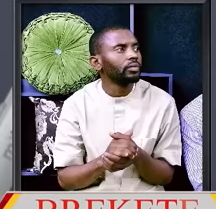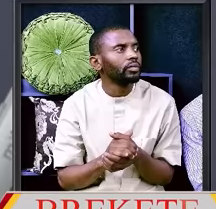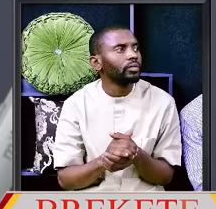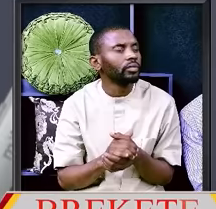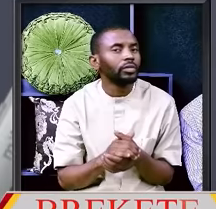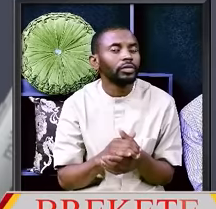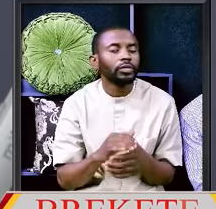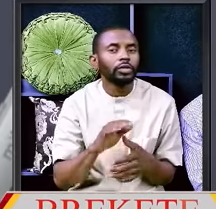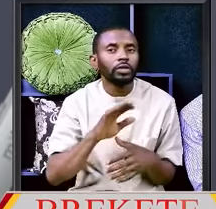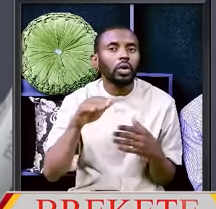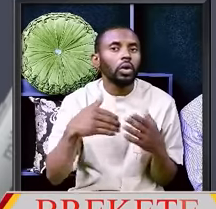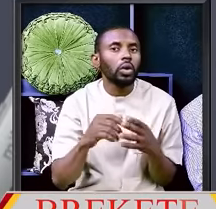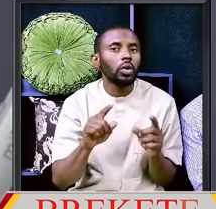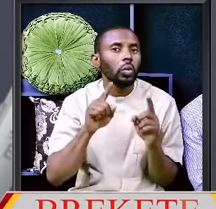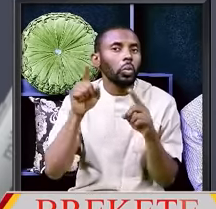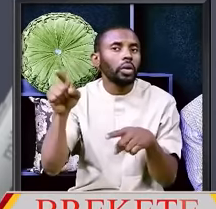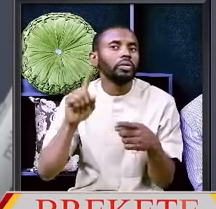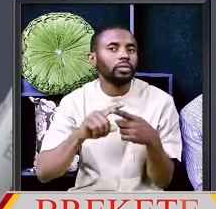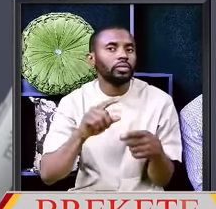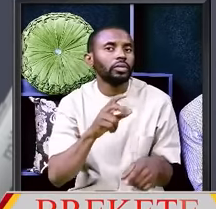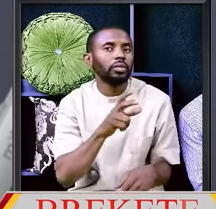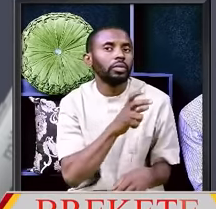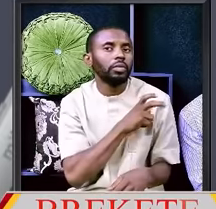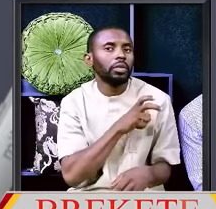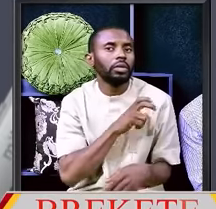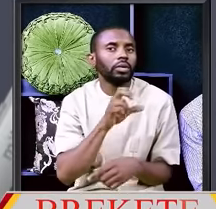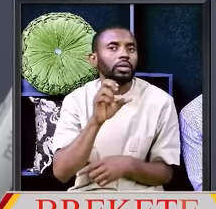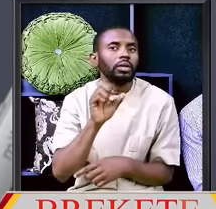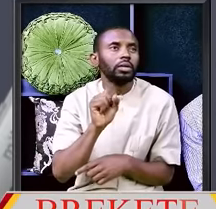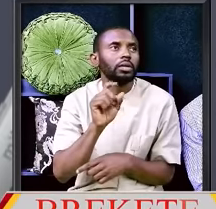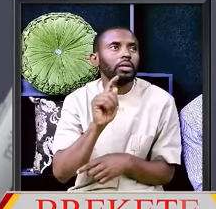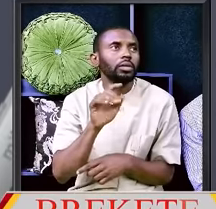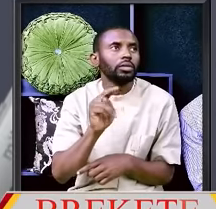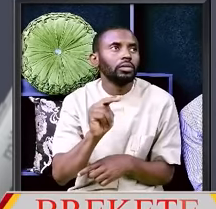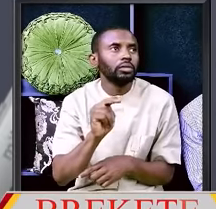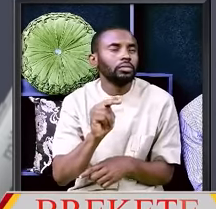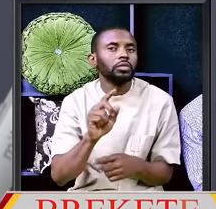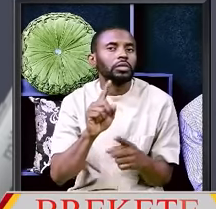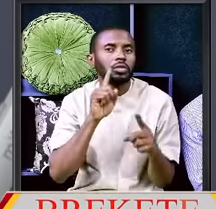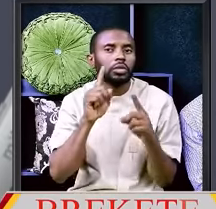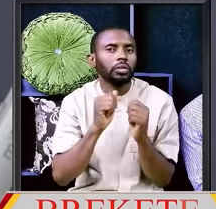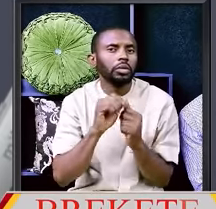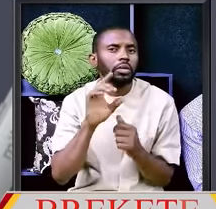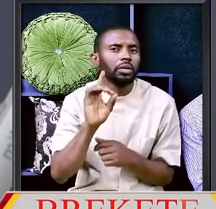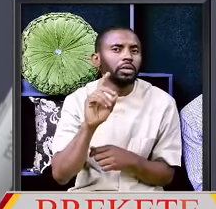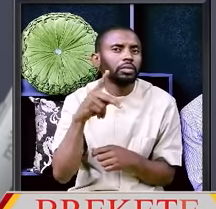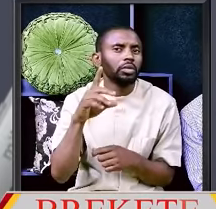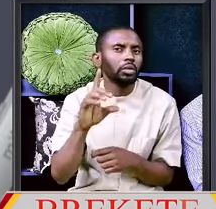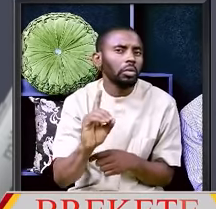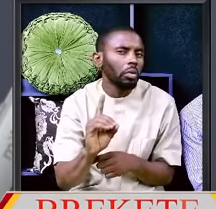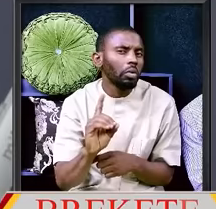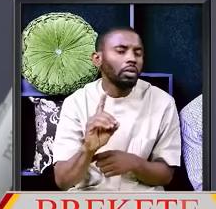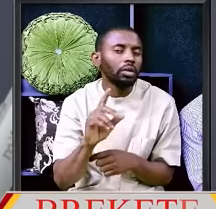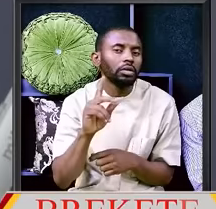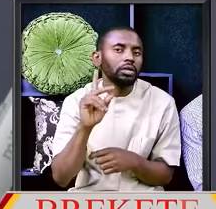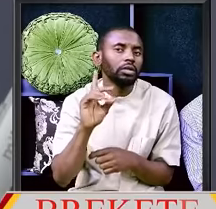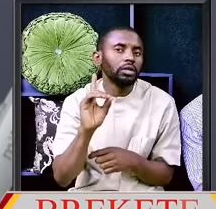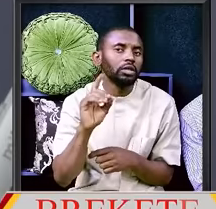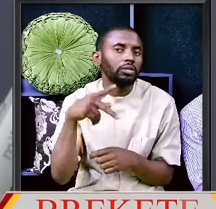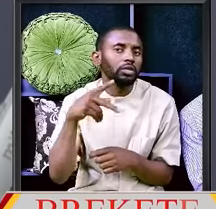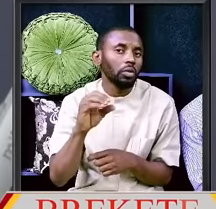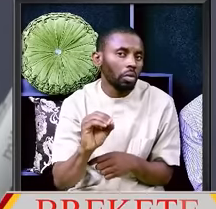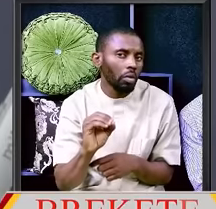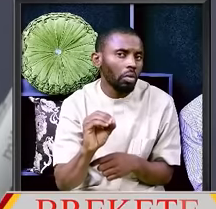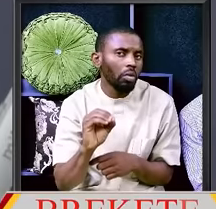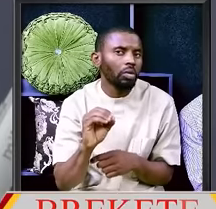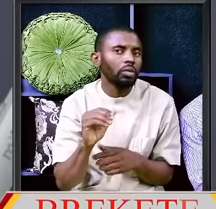they all went to the police station, talked to the DPO, whoever they needed to talk to.